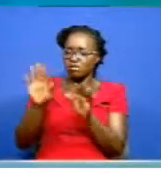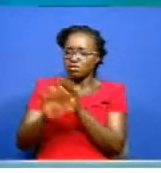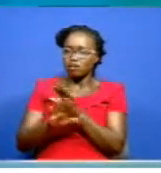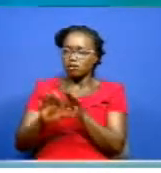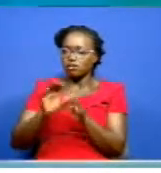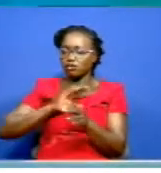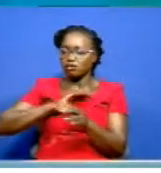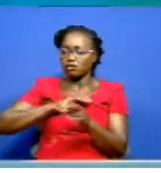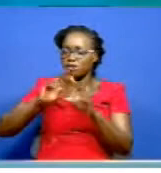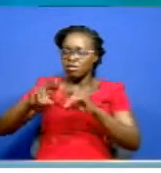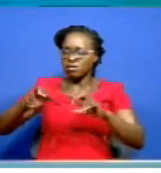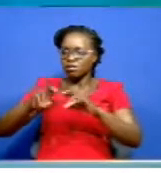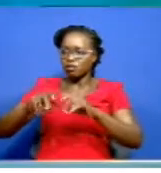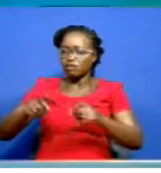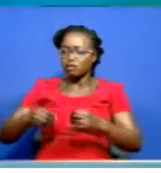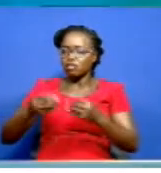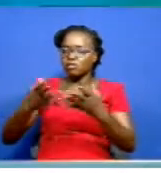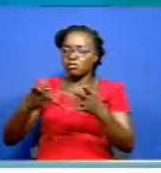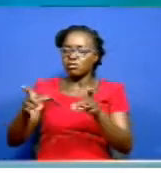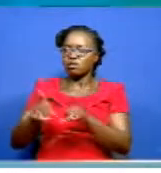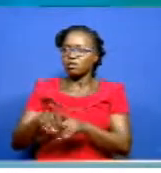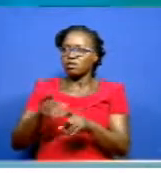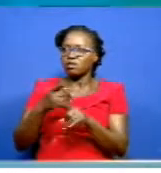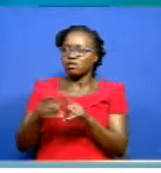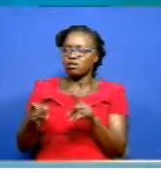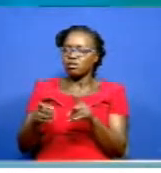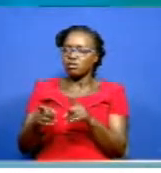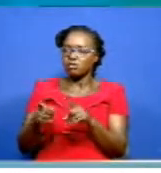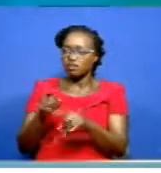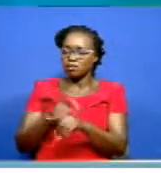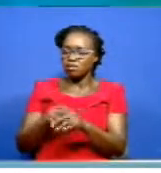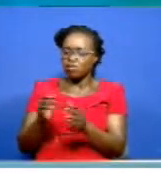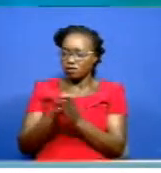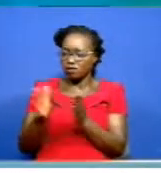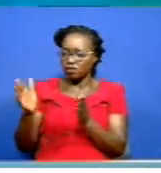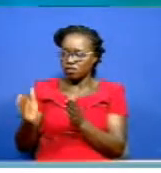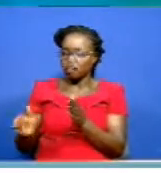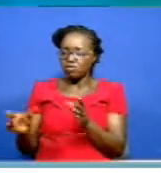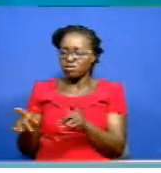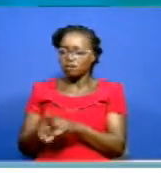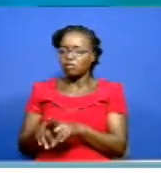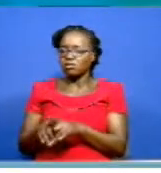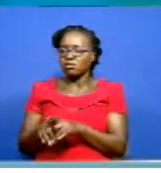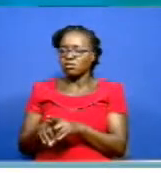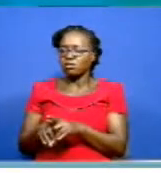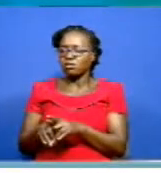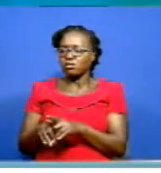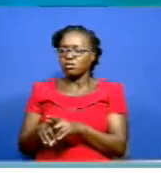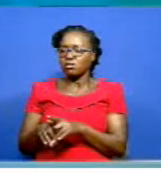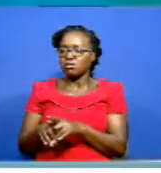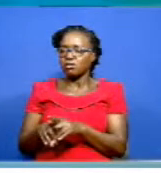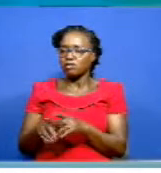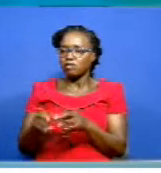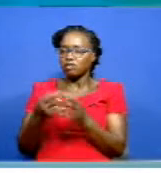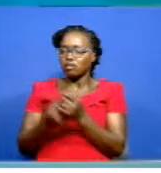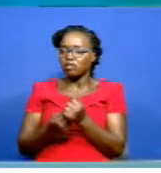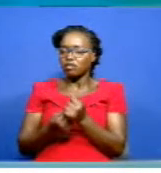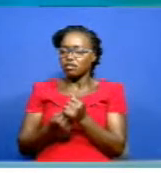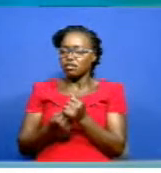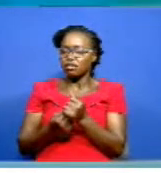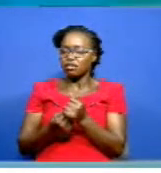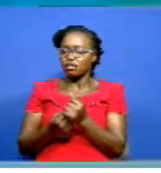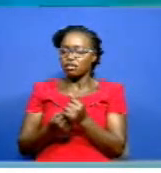own evaluation and granted the same. However, during the same period, we had the Sputnik 5, which is